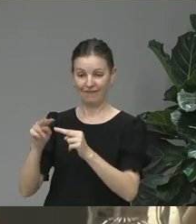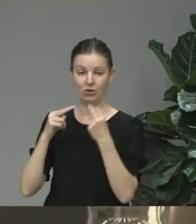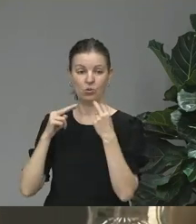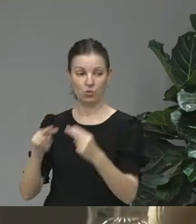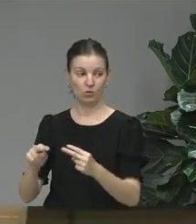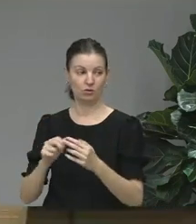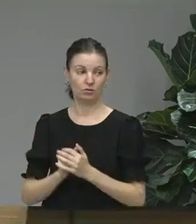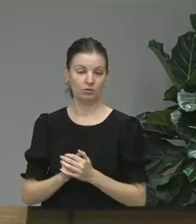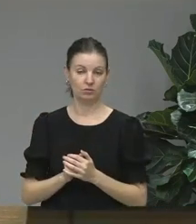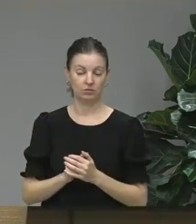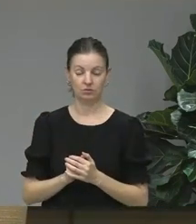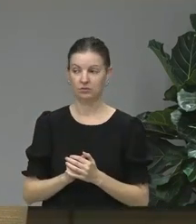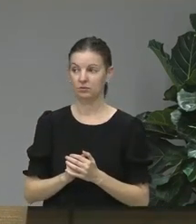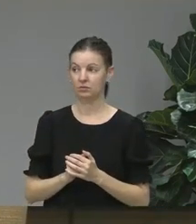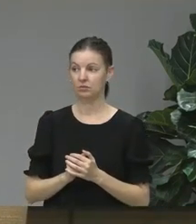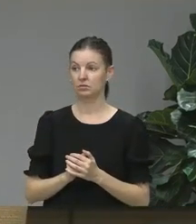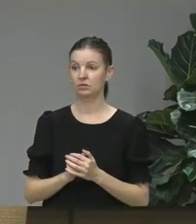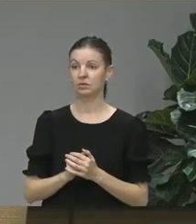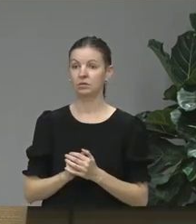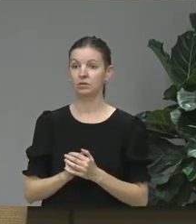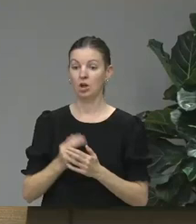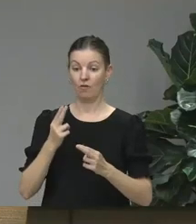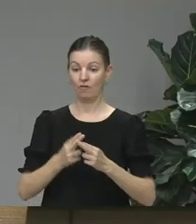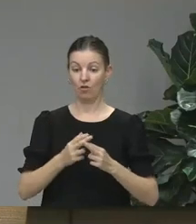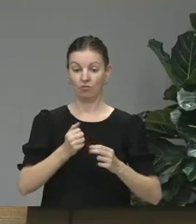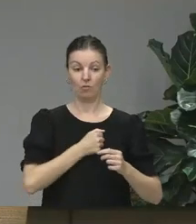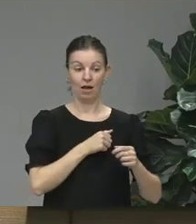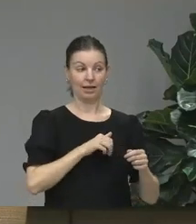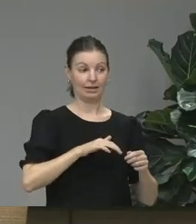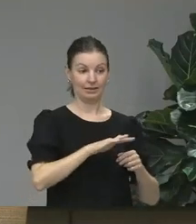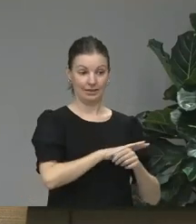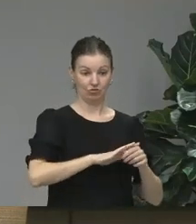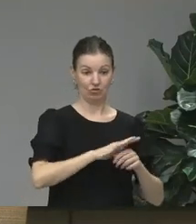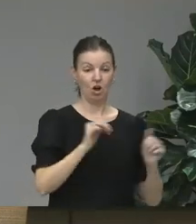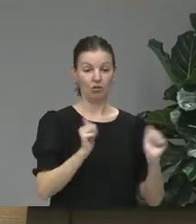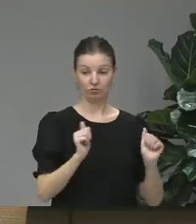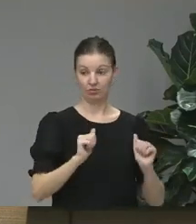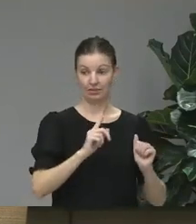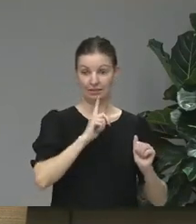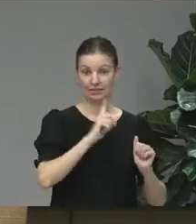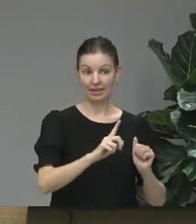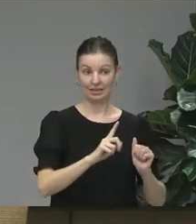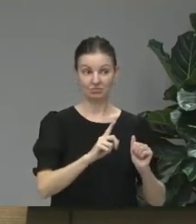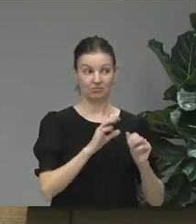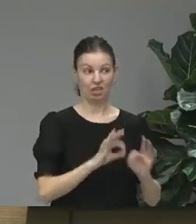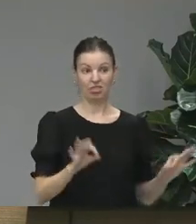Yes, again, for the constituencies that I've already identified, not a